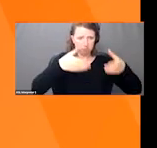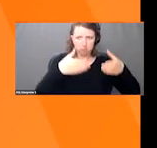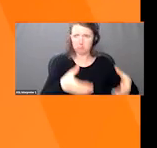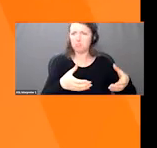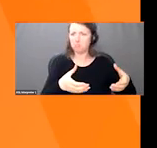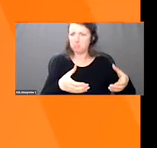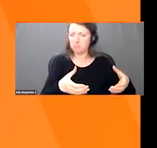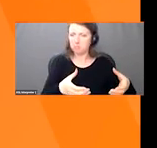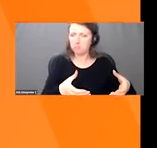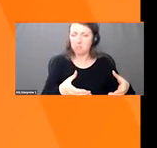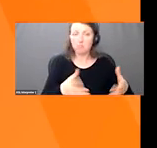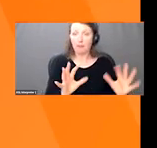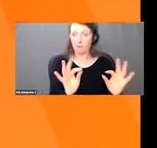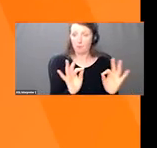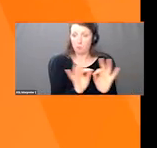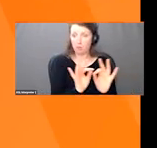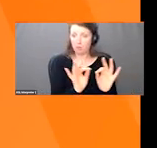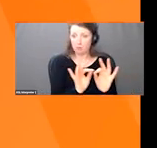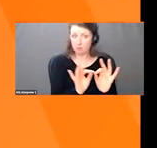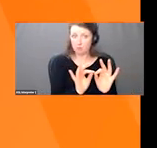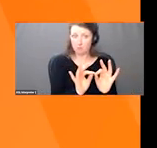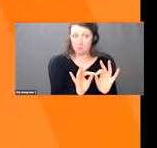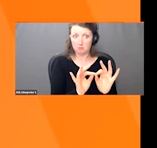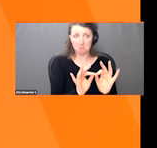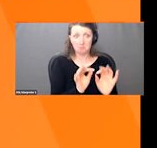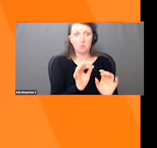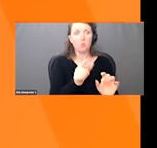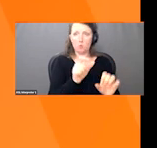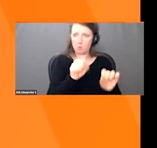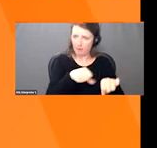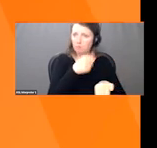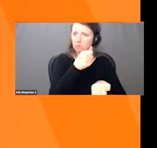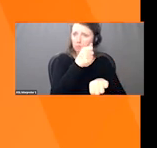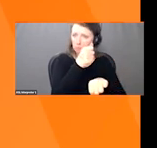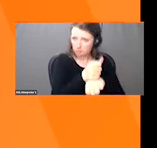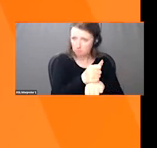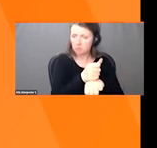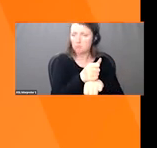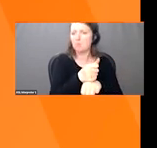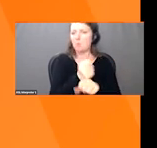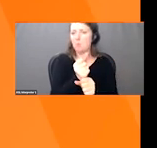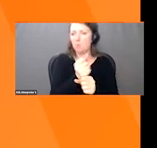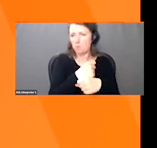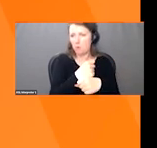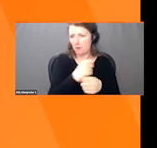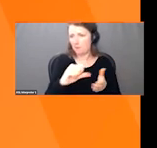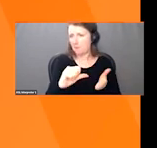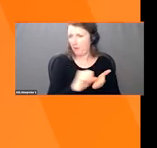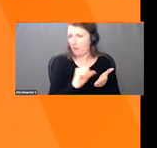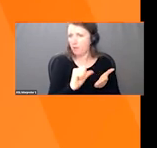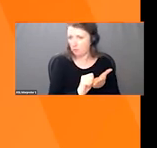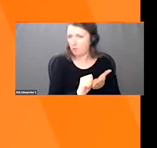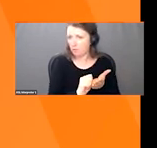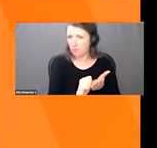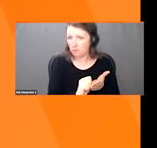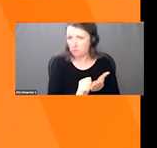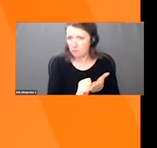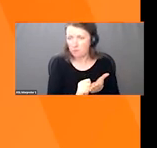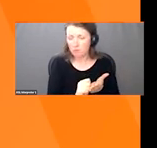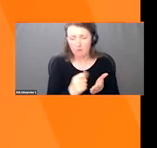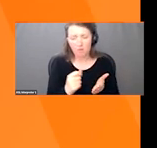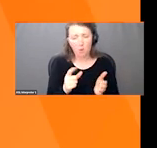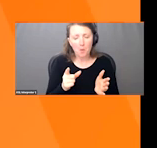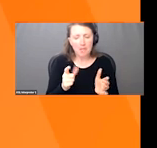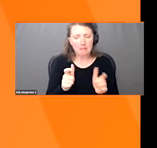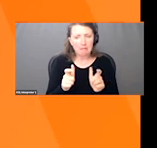for a certain price, you can create a product page within LinkedIn. So I'm going to use a big example. I'm